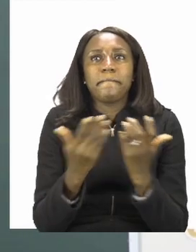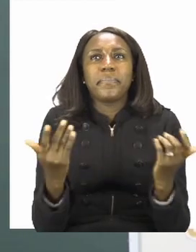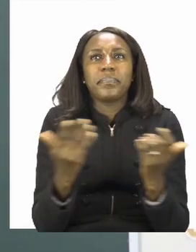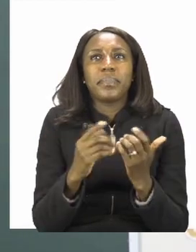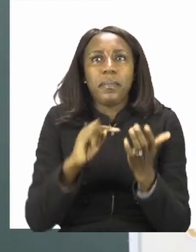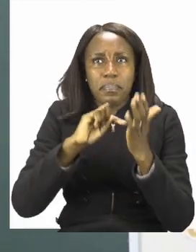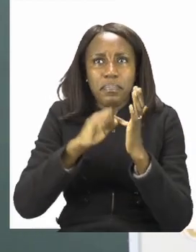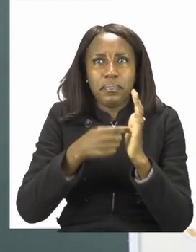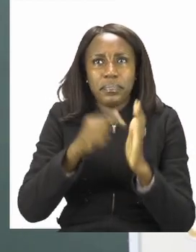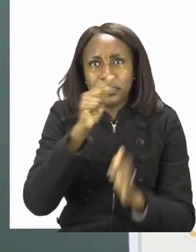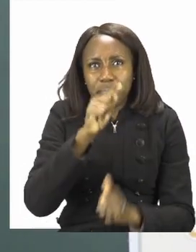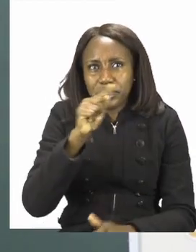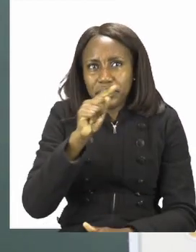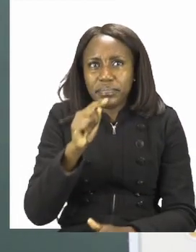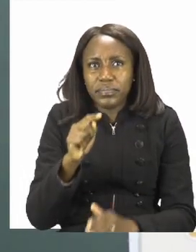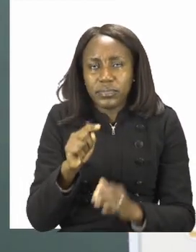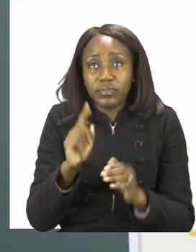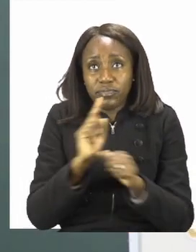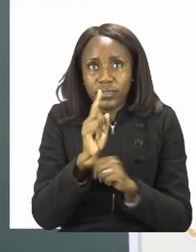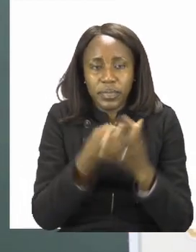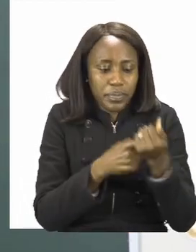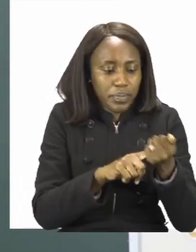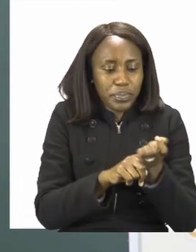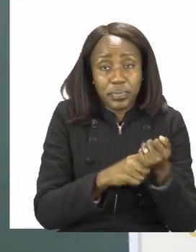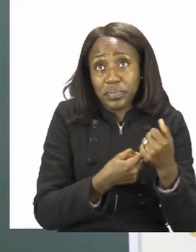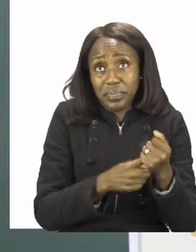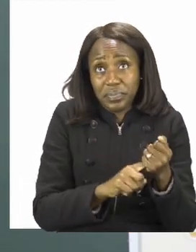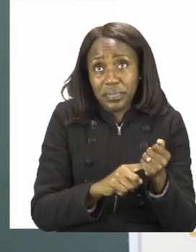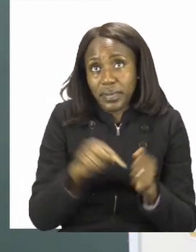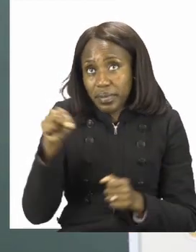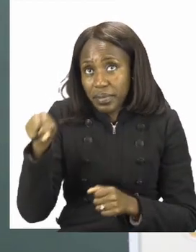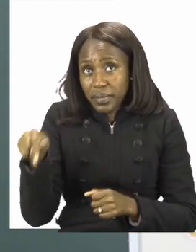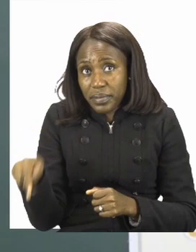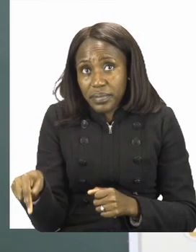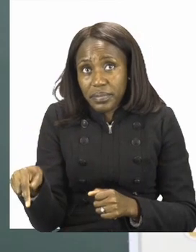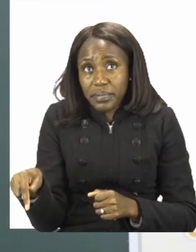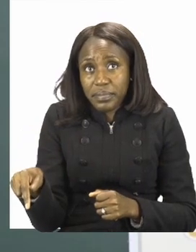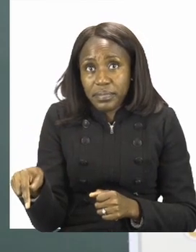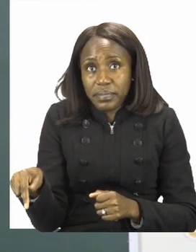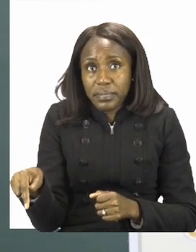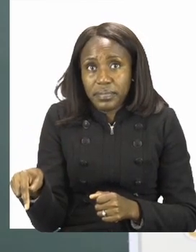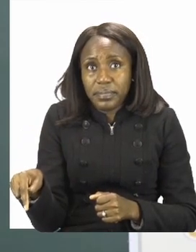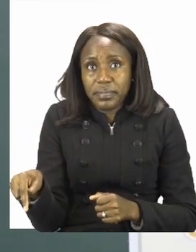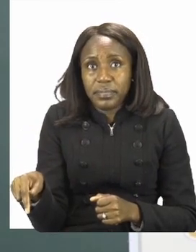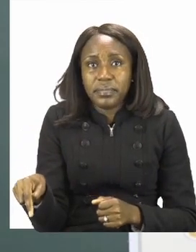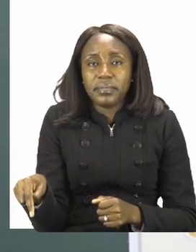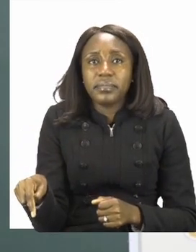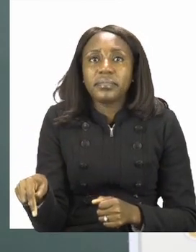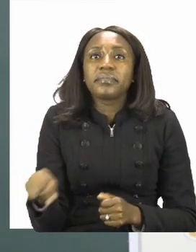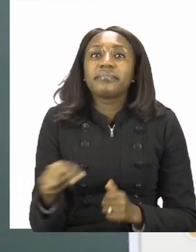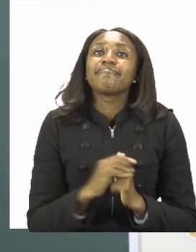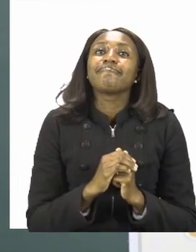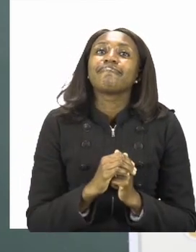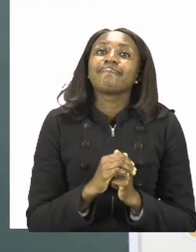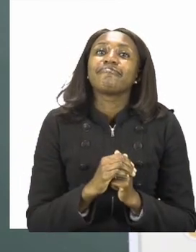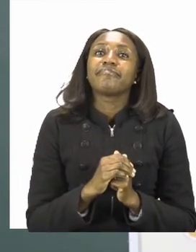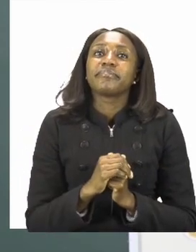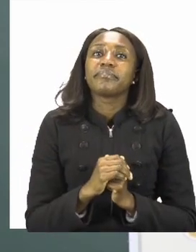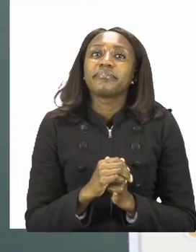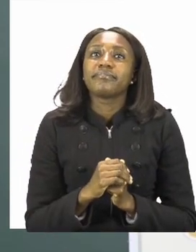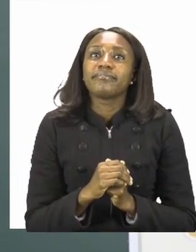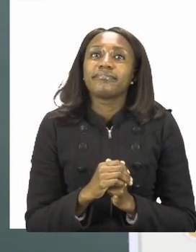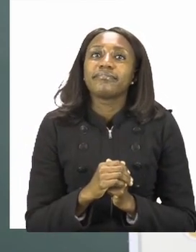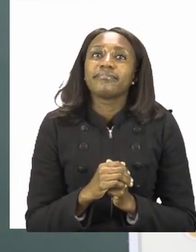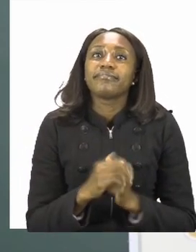dots. I need to wipe my finger so that it doesn't get dirty. Then we go. I